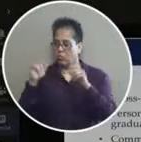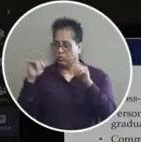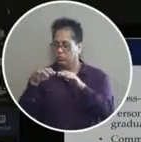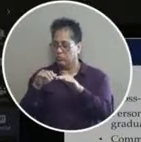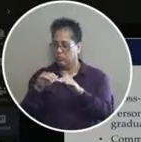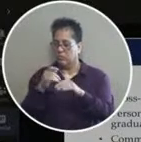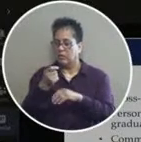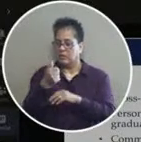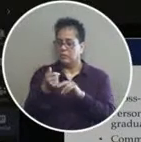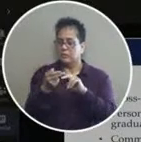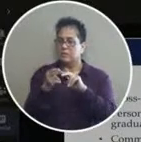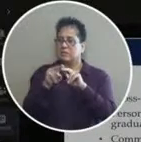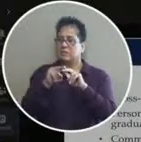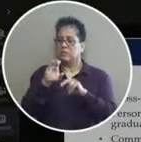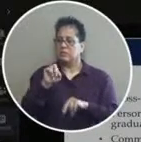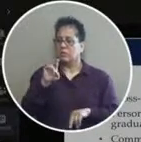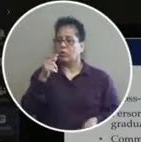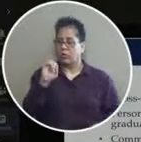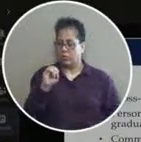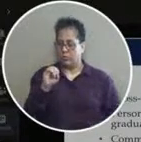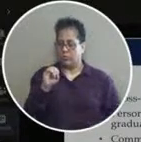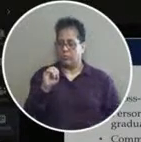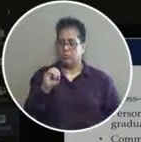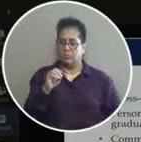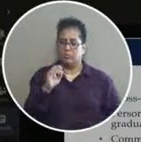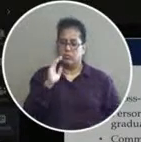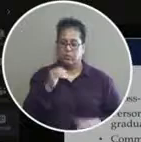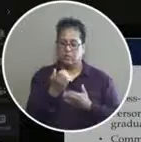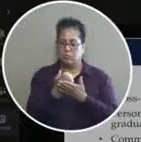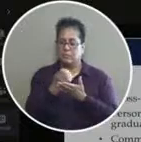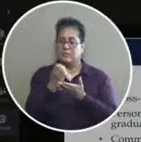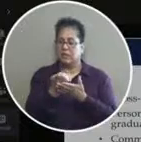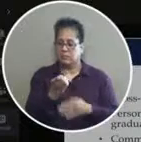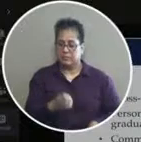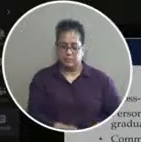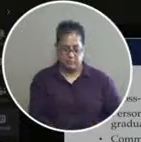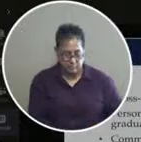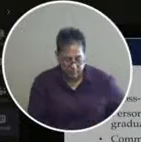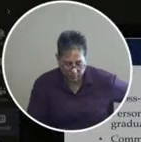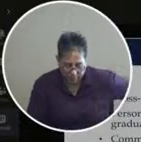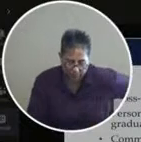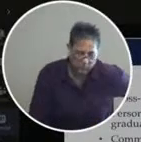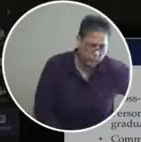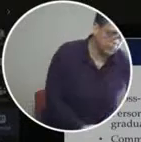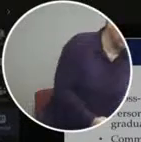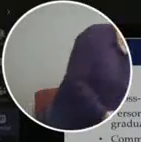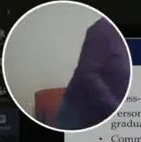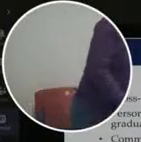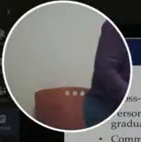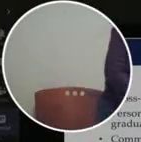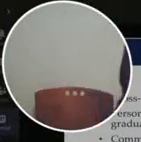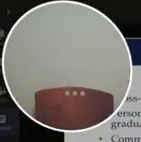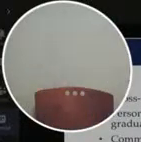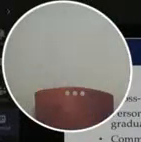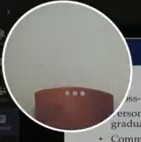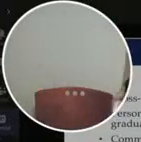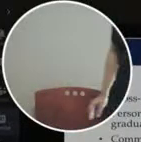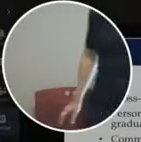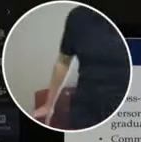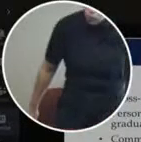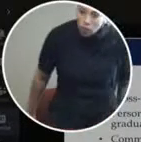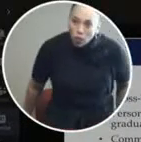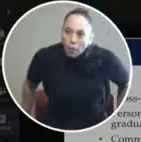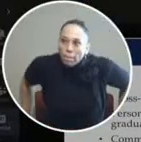in crossings on the cargo side, which will help the economy as well. So most economists in the U.S. and in Europe agree